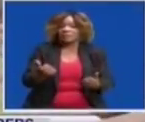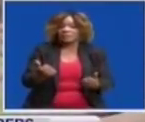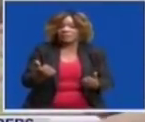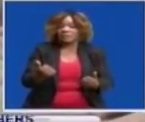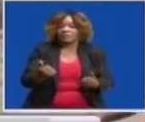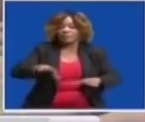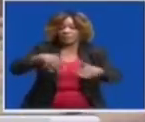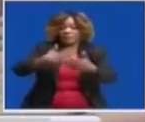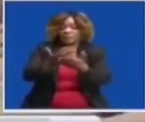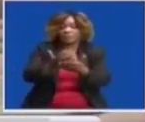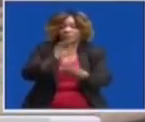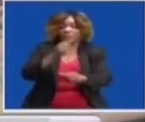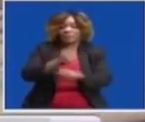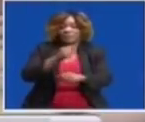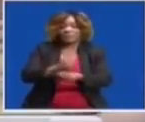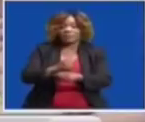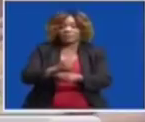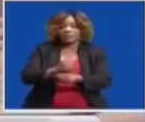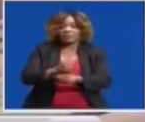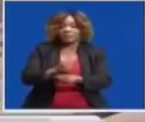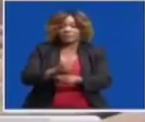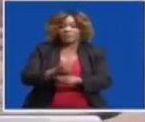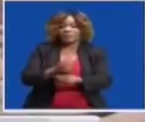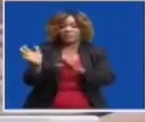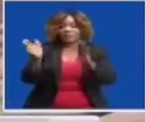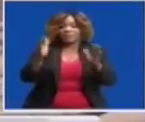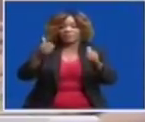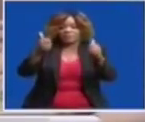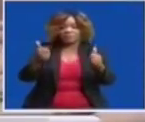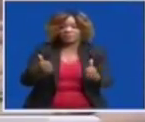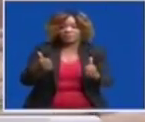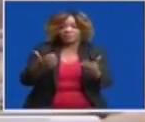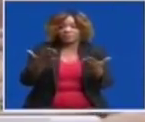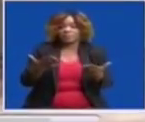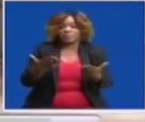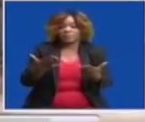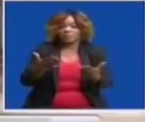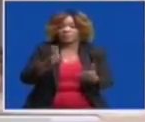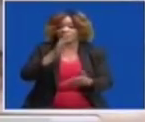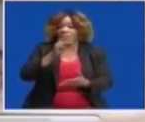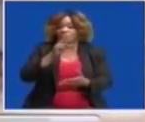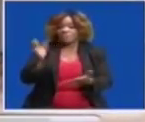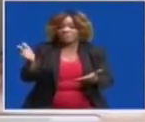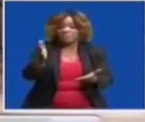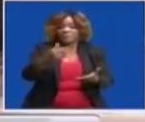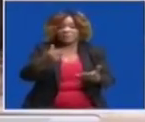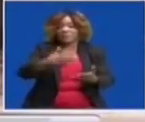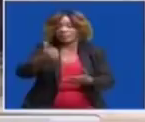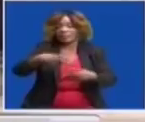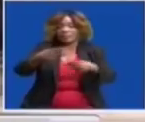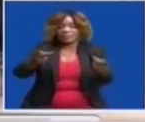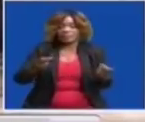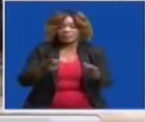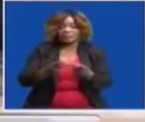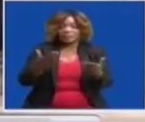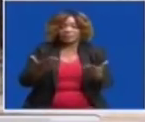now. The area is relatively flat, so water tends to collect in certain areas. Beneficiaries from Luela Mission